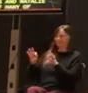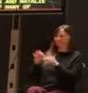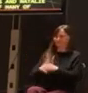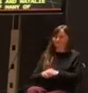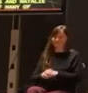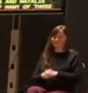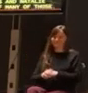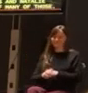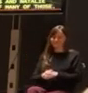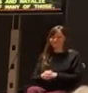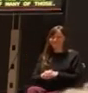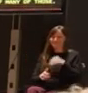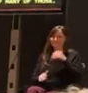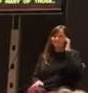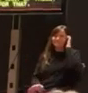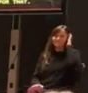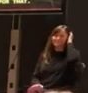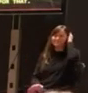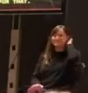Thank you for that, Nat.